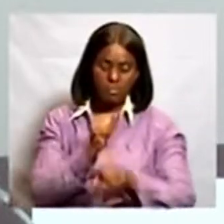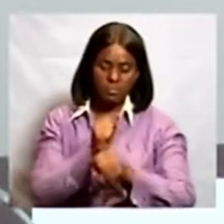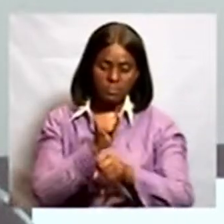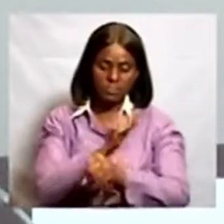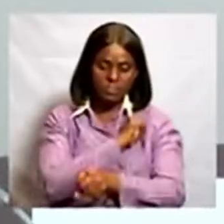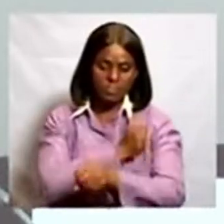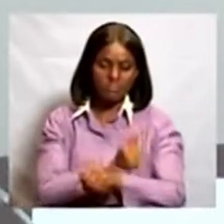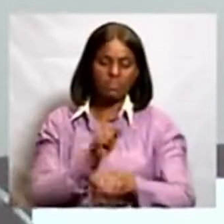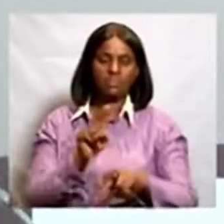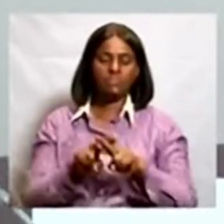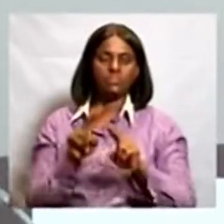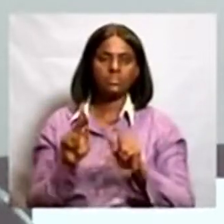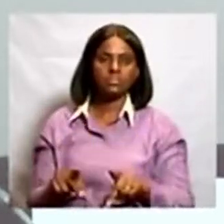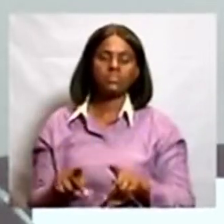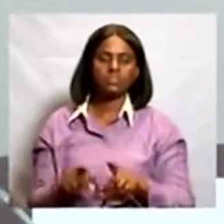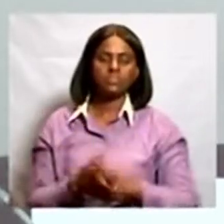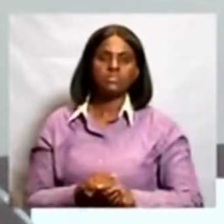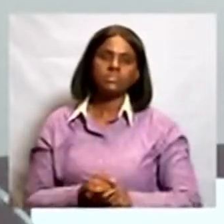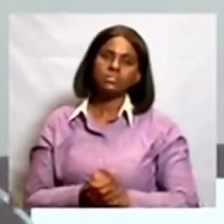Chair,